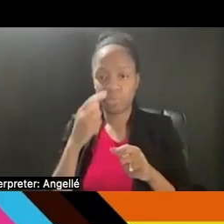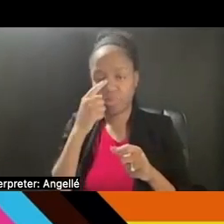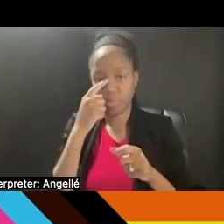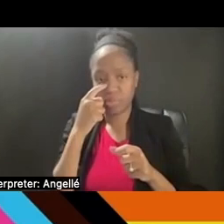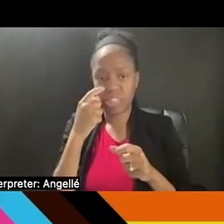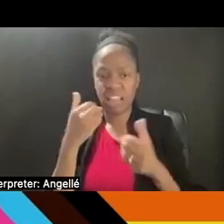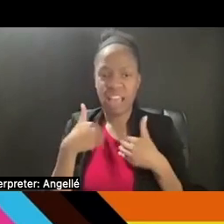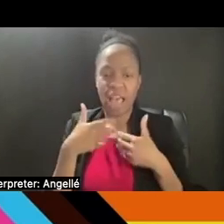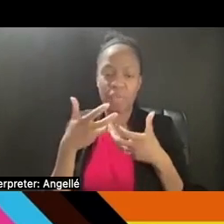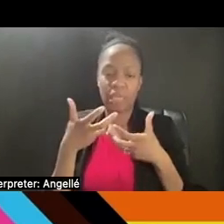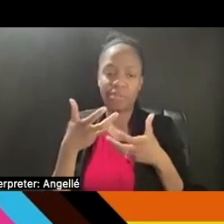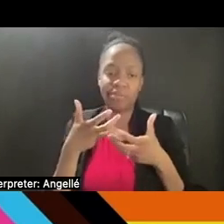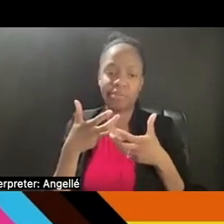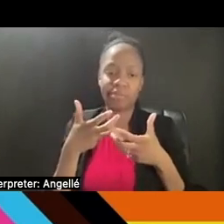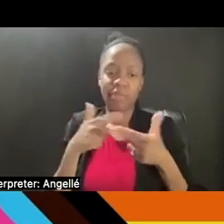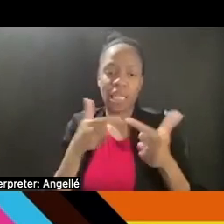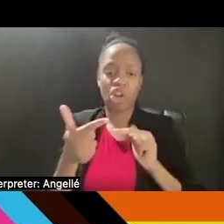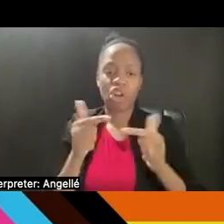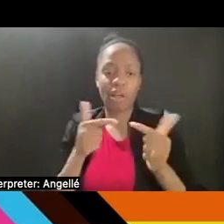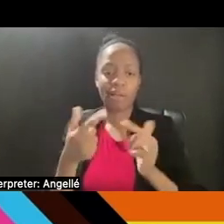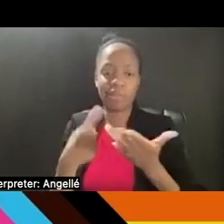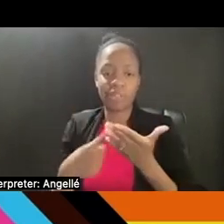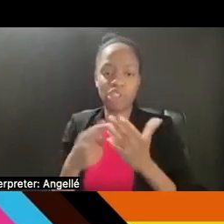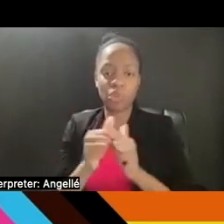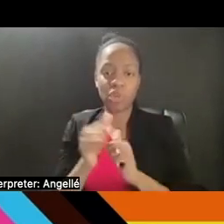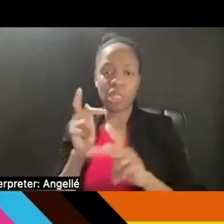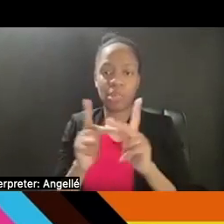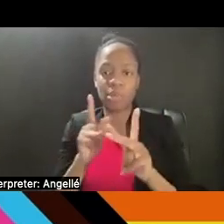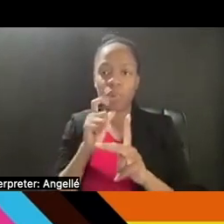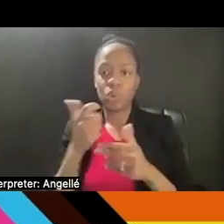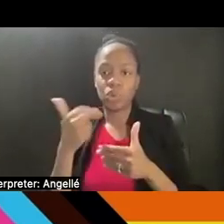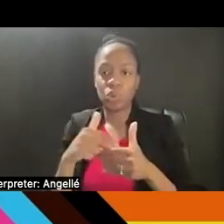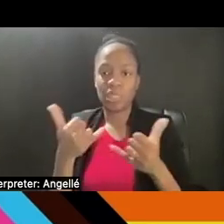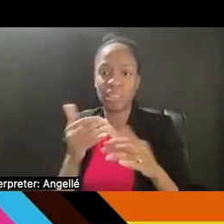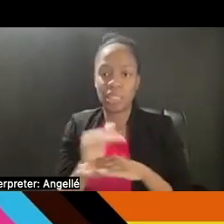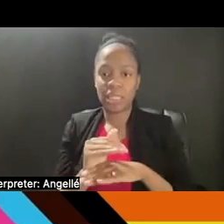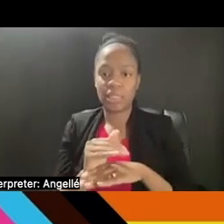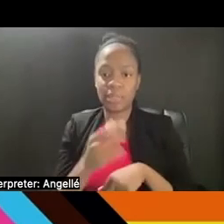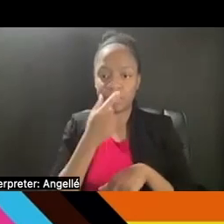interactive discussion with the people who joined us tonight.